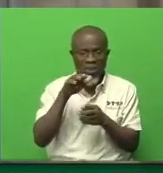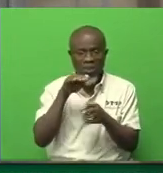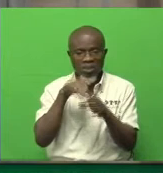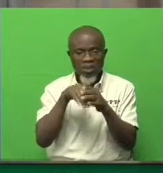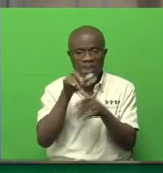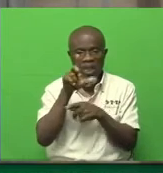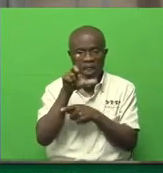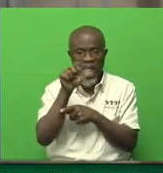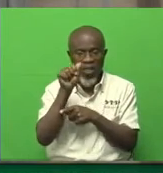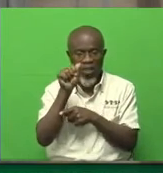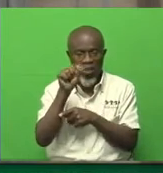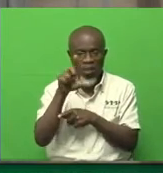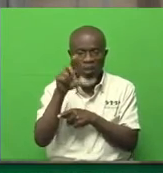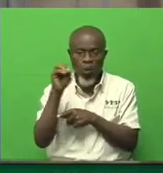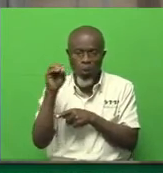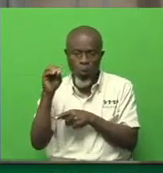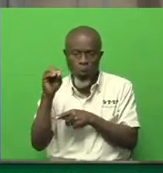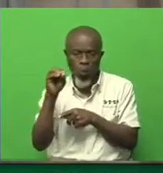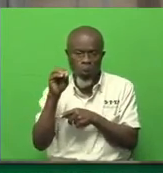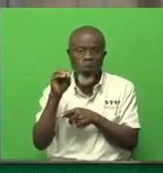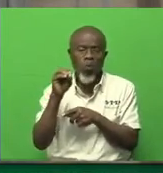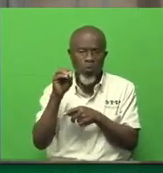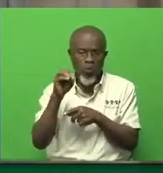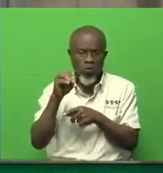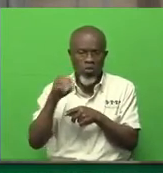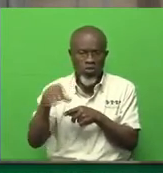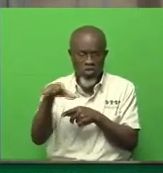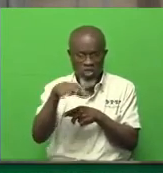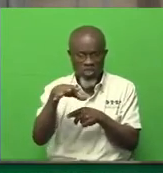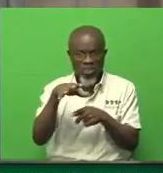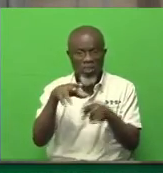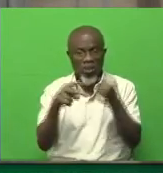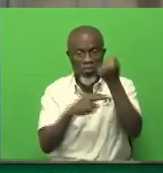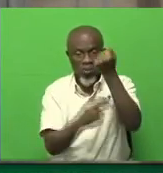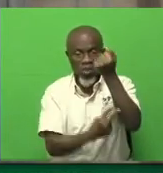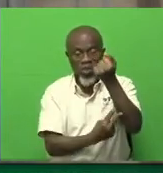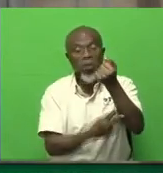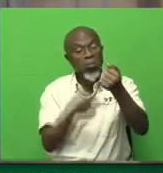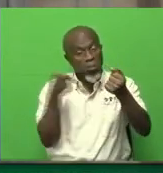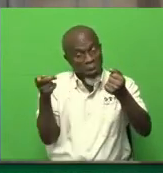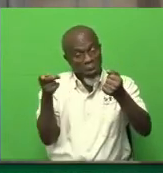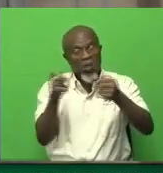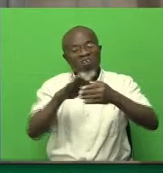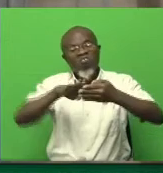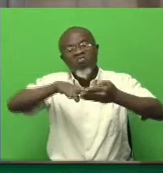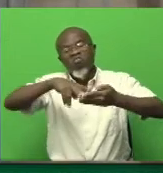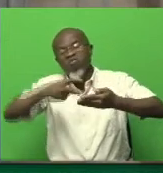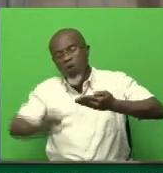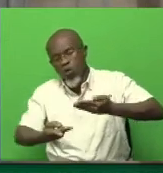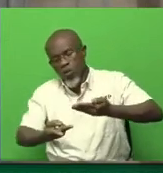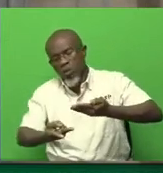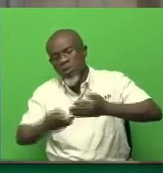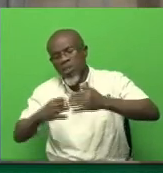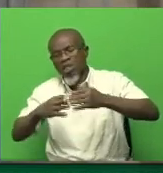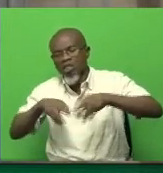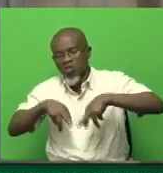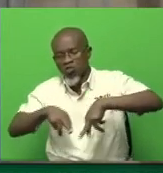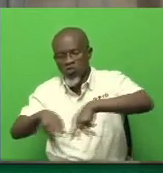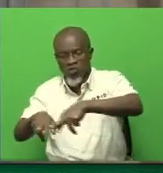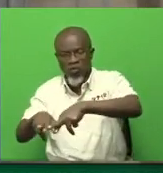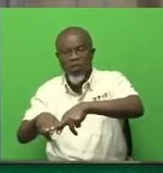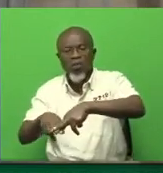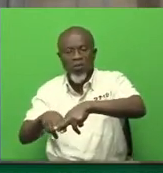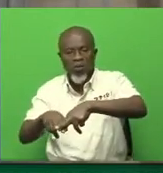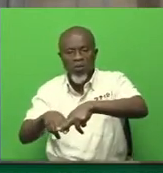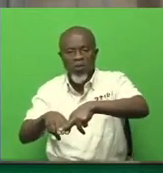breakers since fallen into the into the river and it needs a complete reconstruction in August of 2021 due to Heavy Rain the resulting